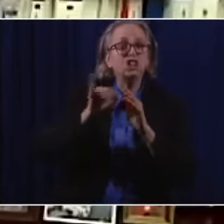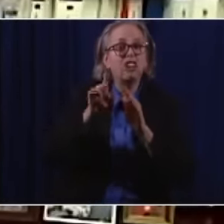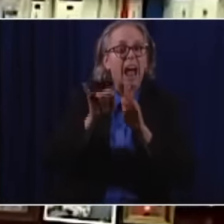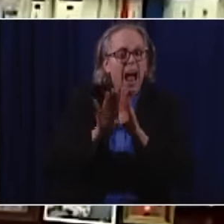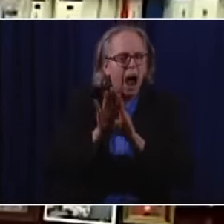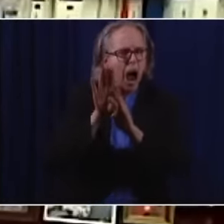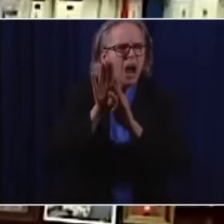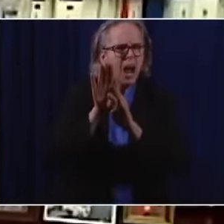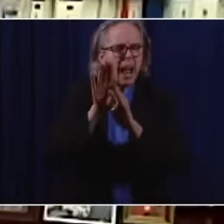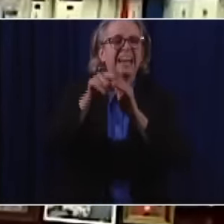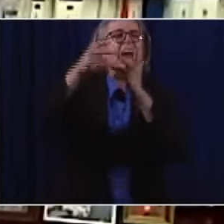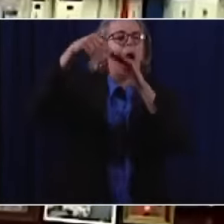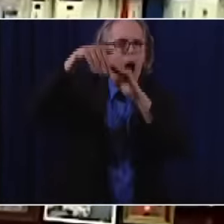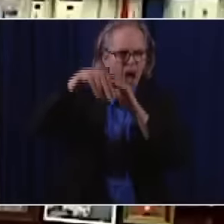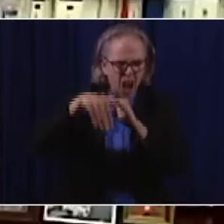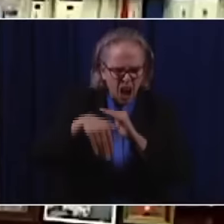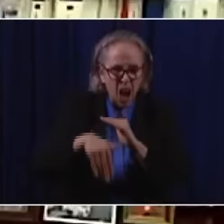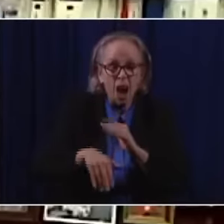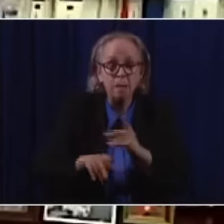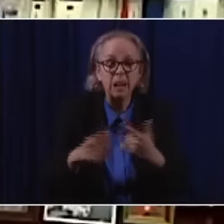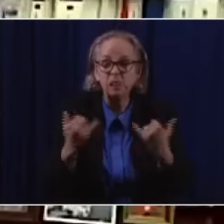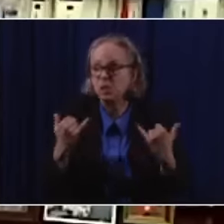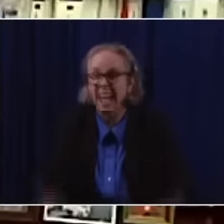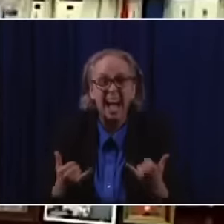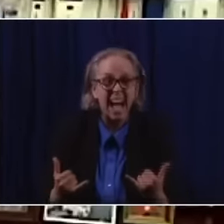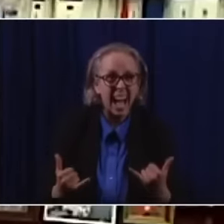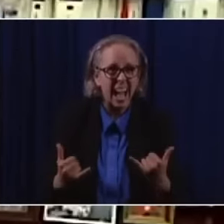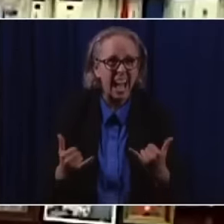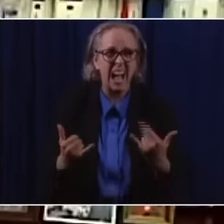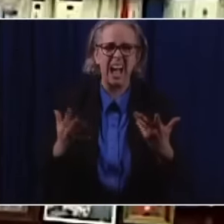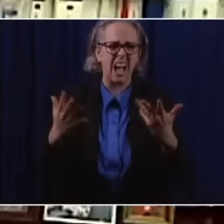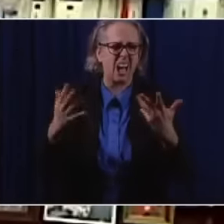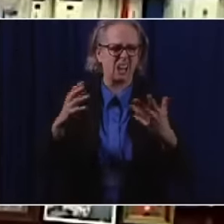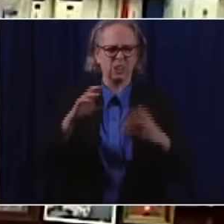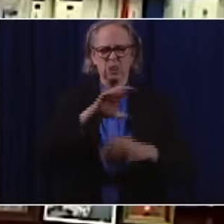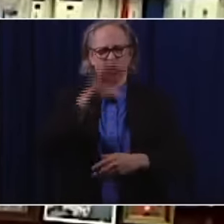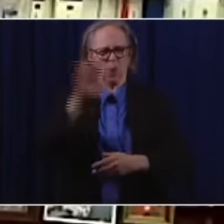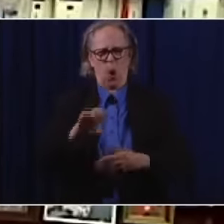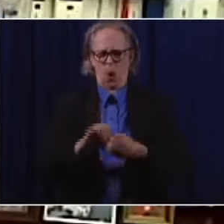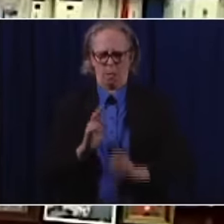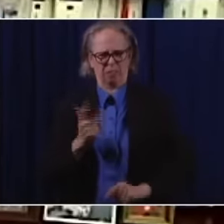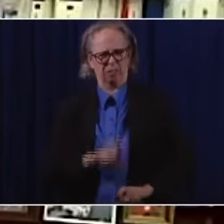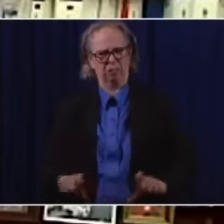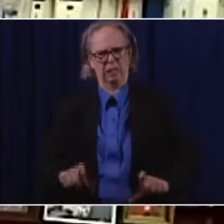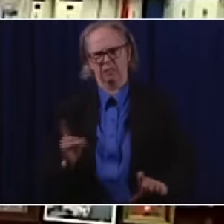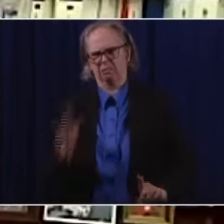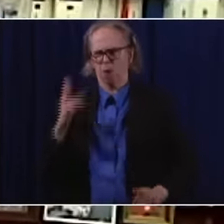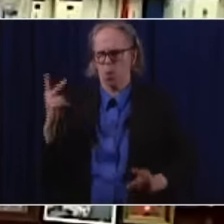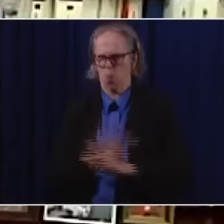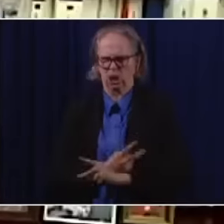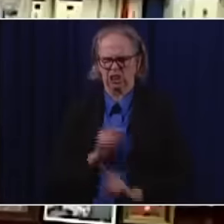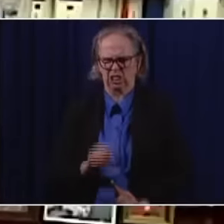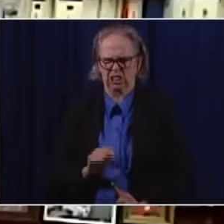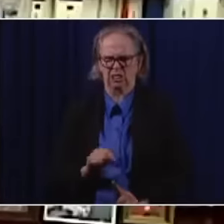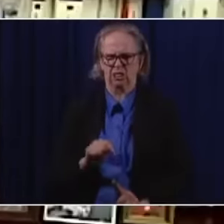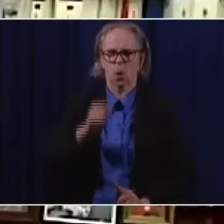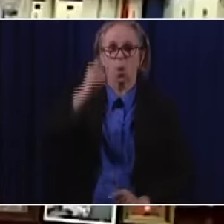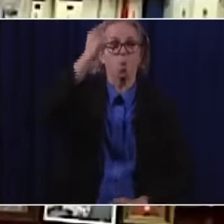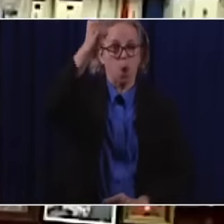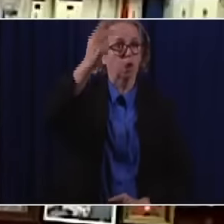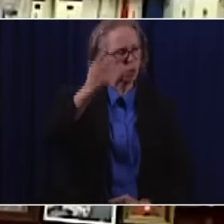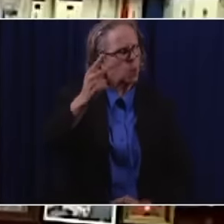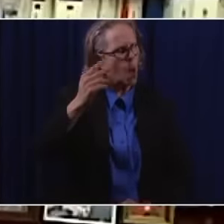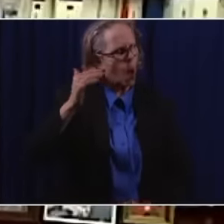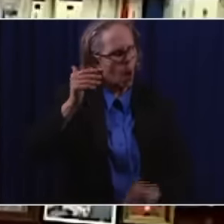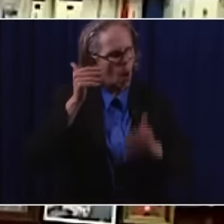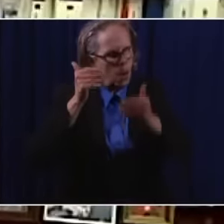one that is actually at the highest point at all during the pandemic. In Zone 1 and 2 are certainly higher than we've been now for